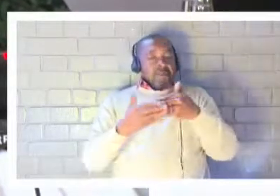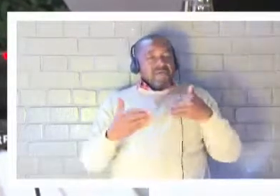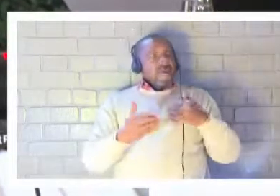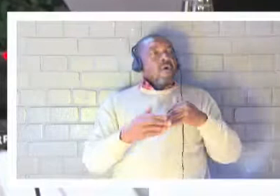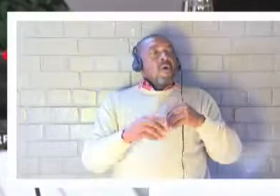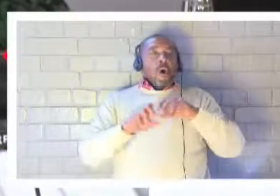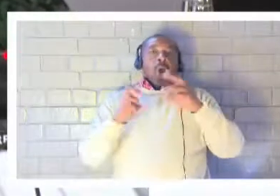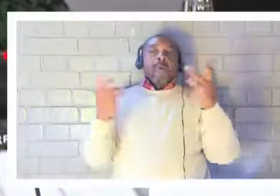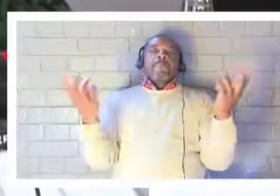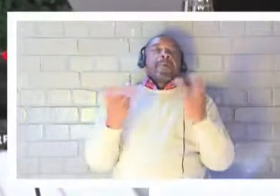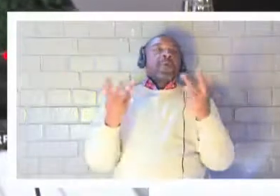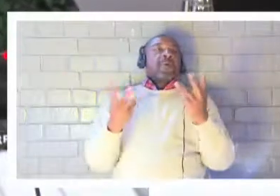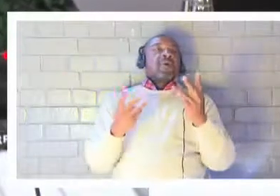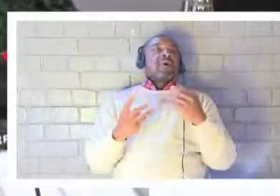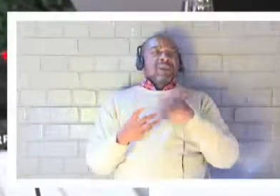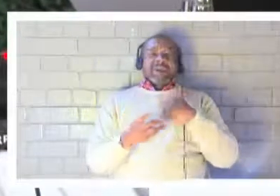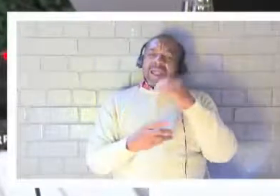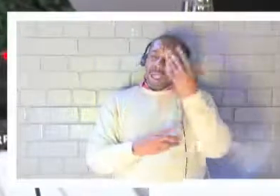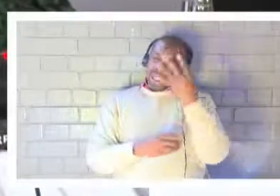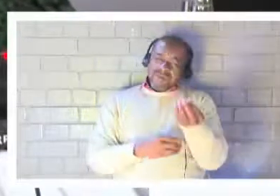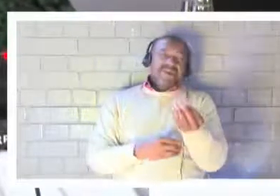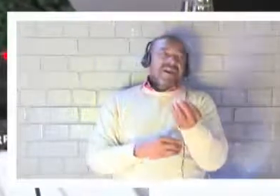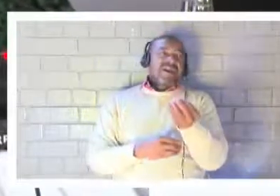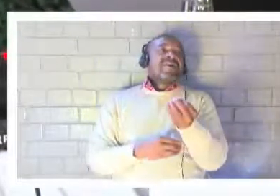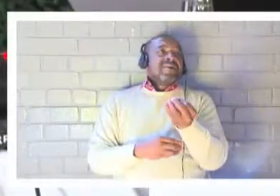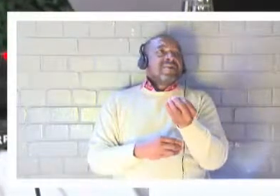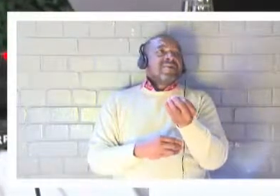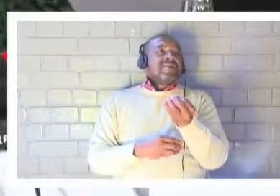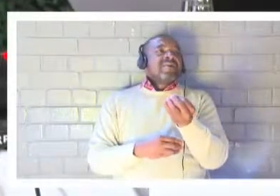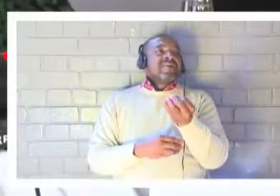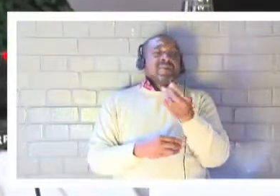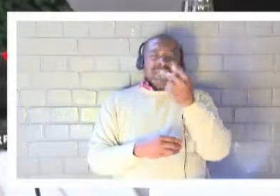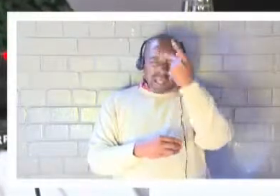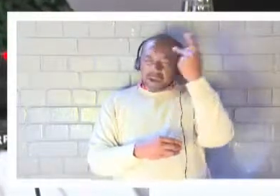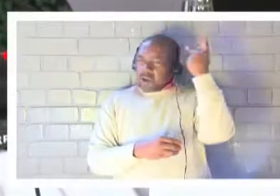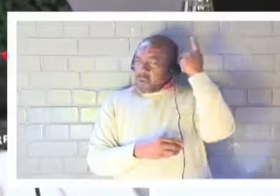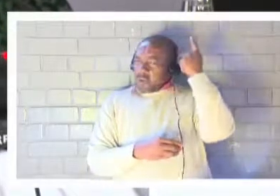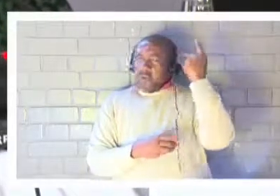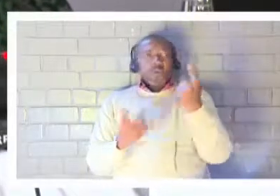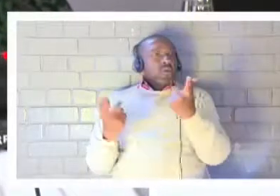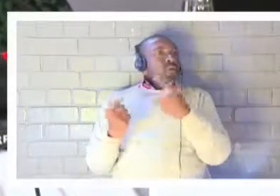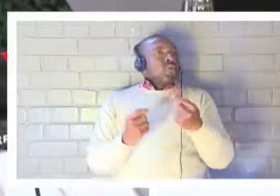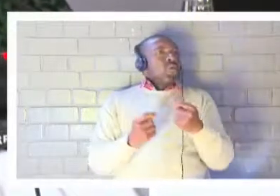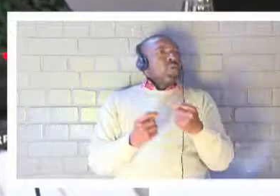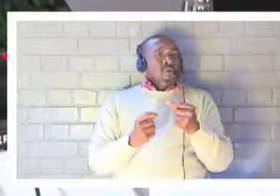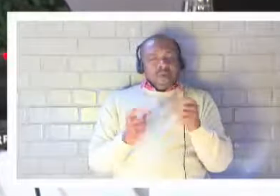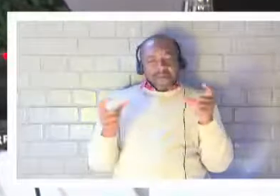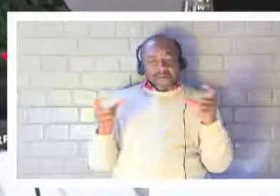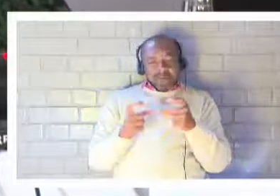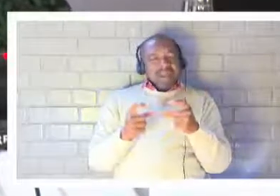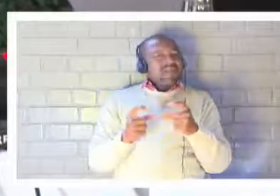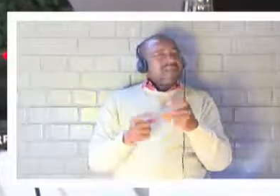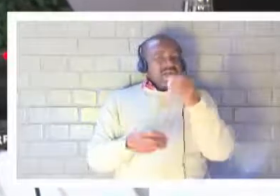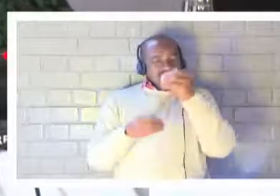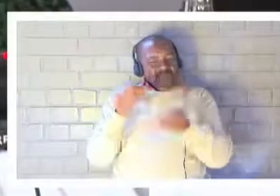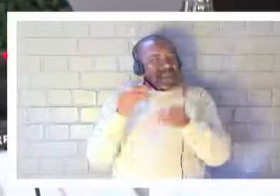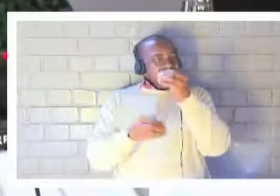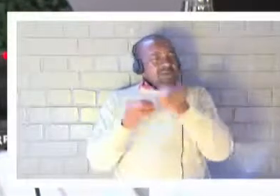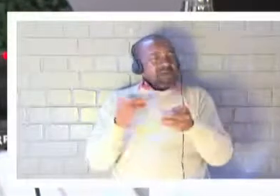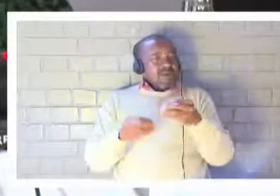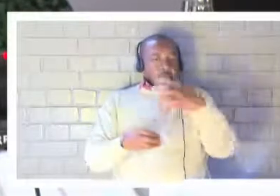say, do we have the capacity to do minor infrastructure maintenance in